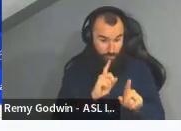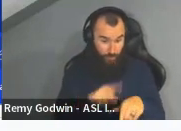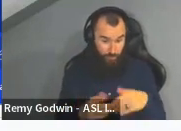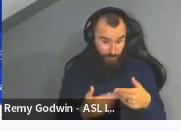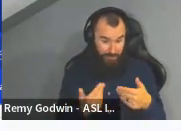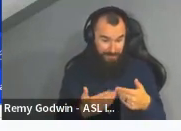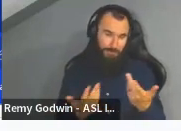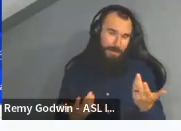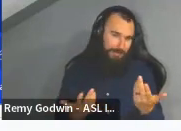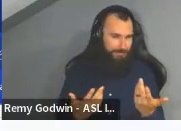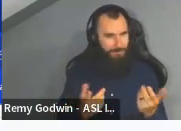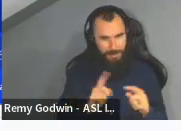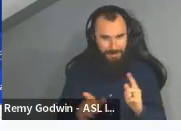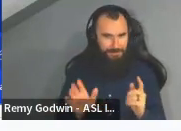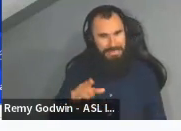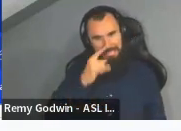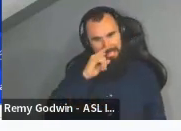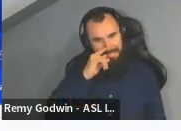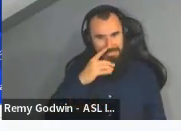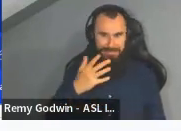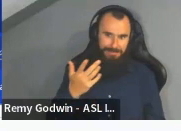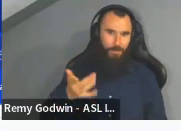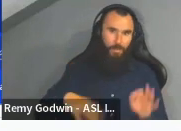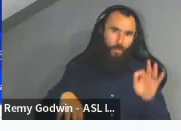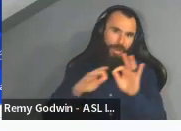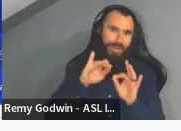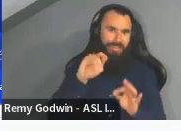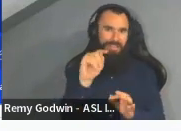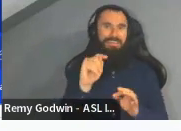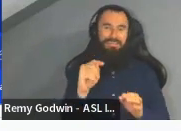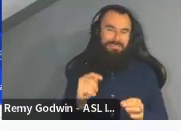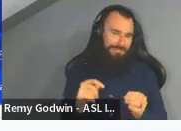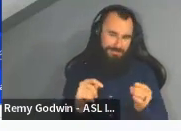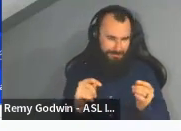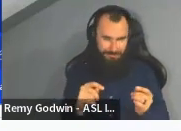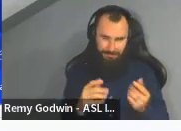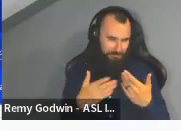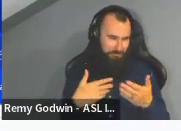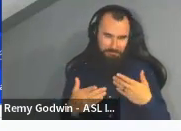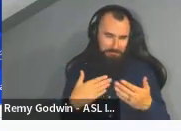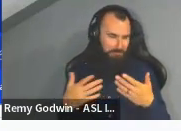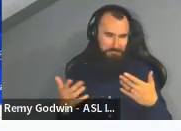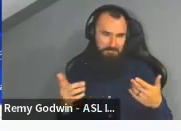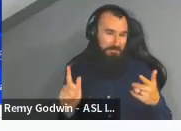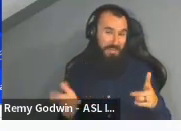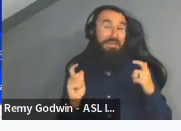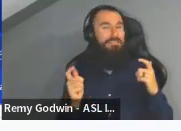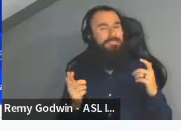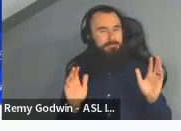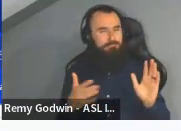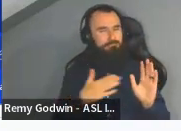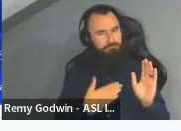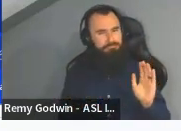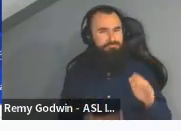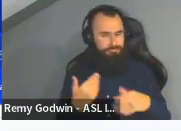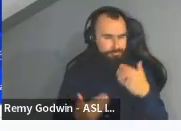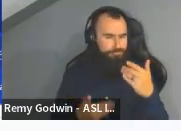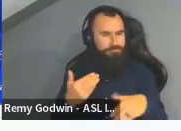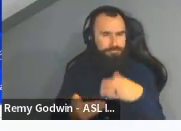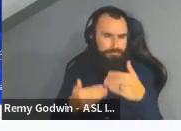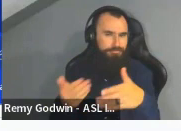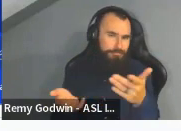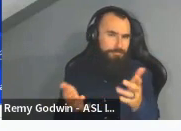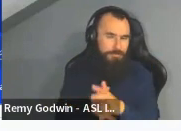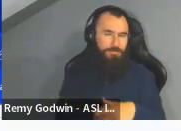what we won't do for our kids. So I'm sure that that will be a concession we make. So the first step